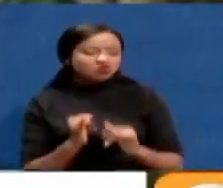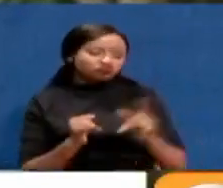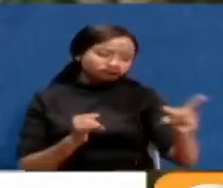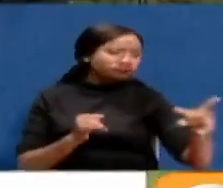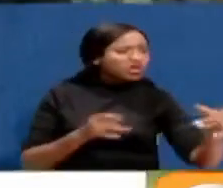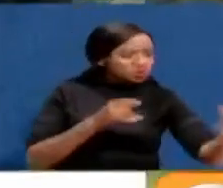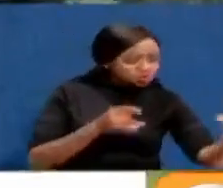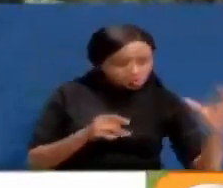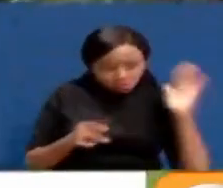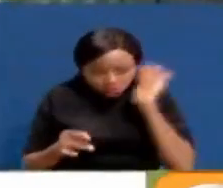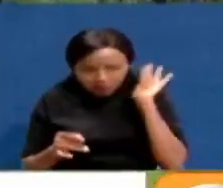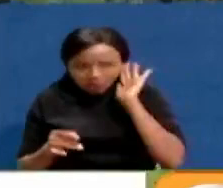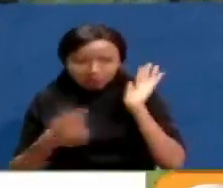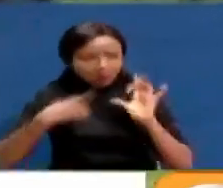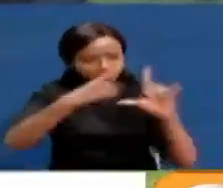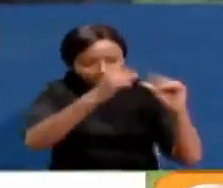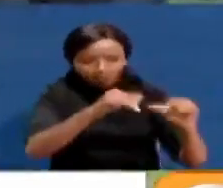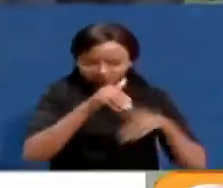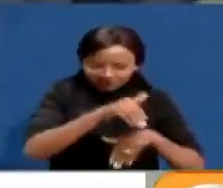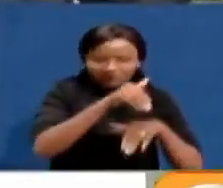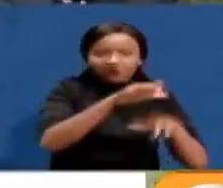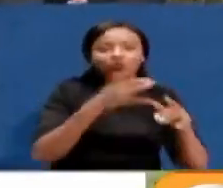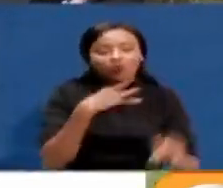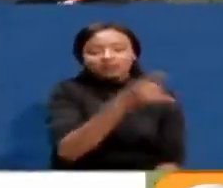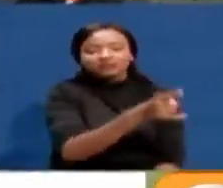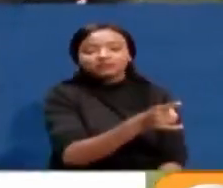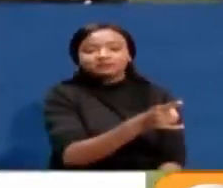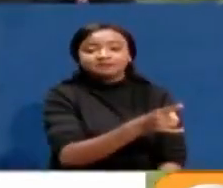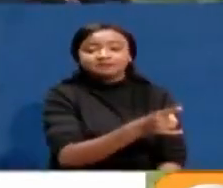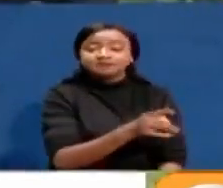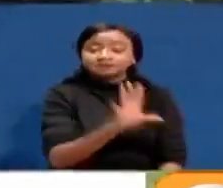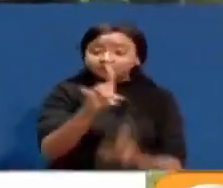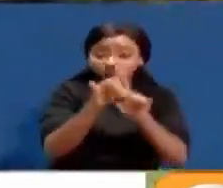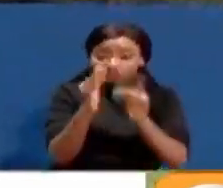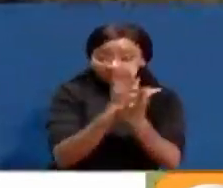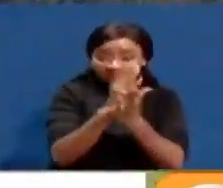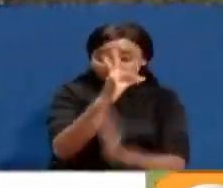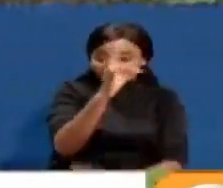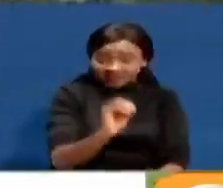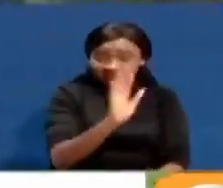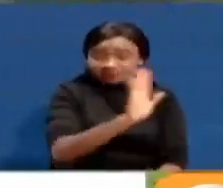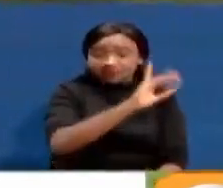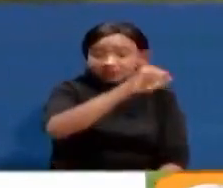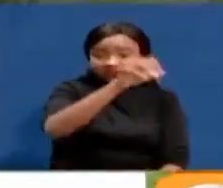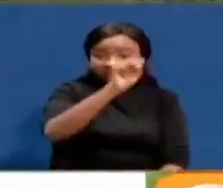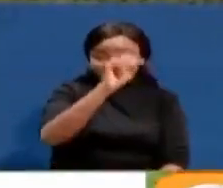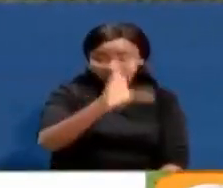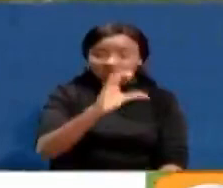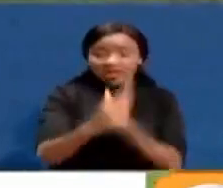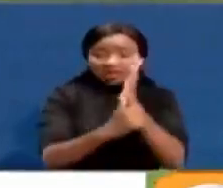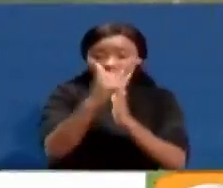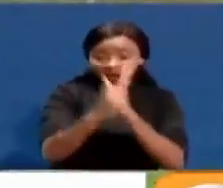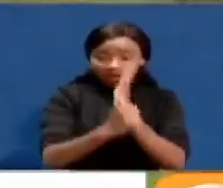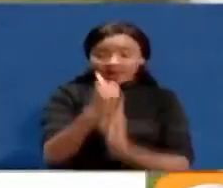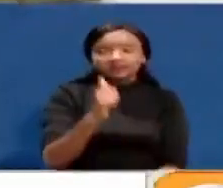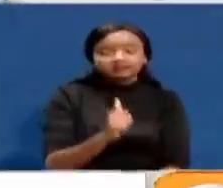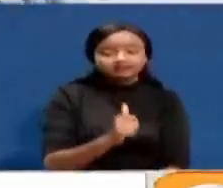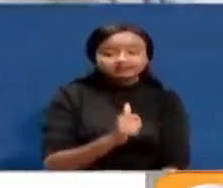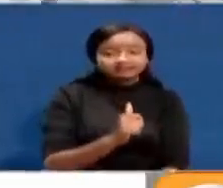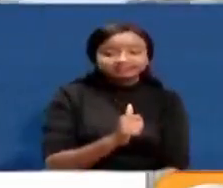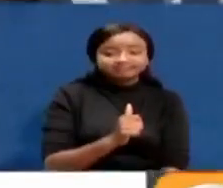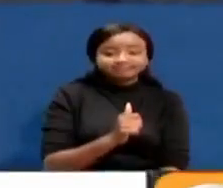Maraga leaves office. The LSK president goes on to cite Section 30 of the Judicial Service Act, number 1 of 2011, which deals